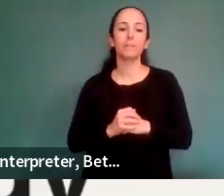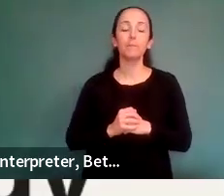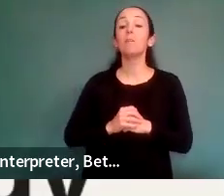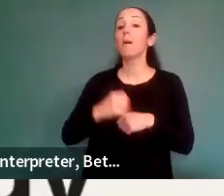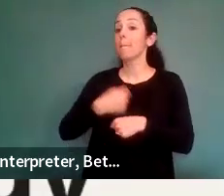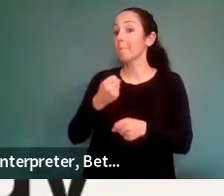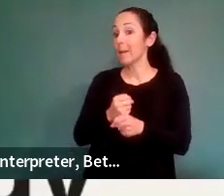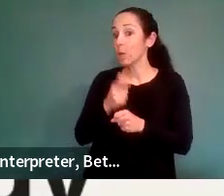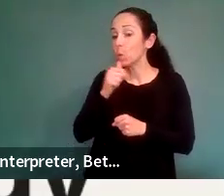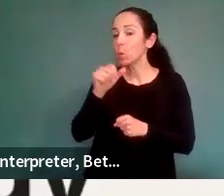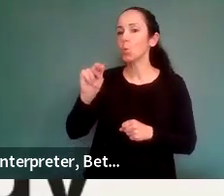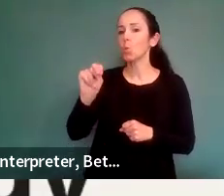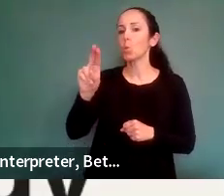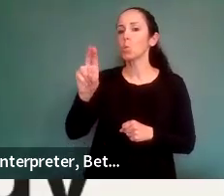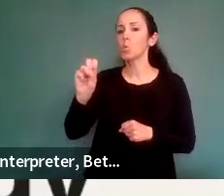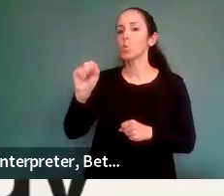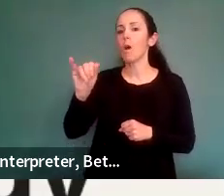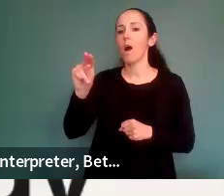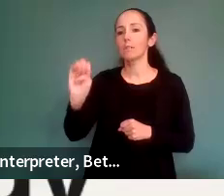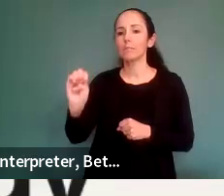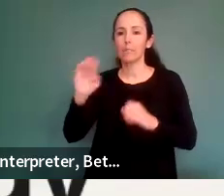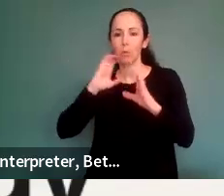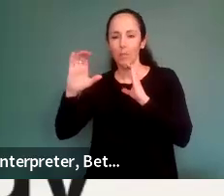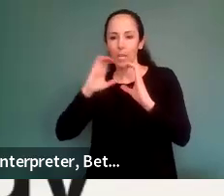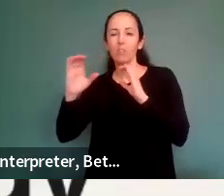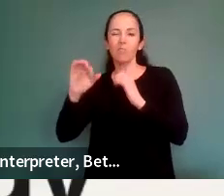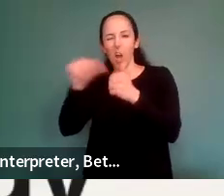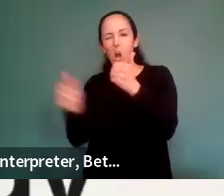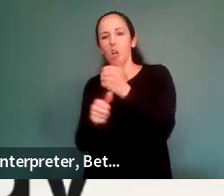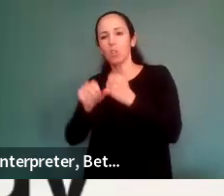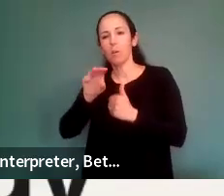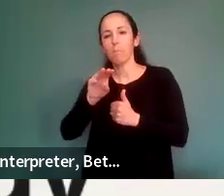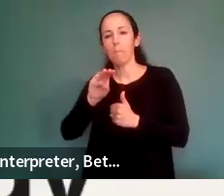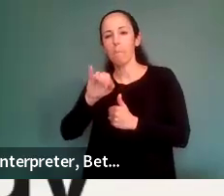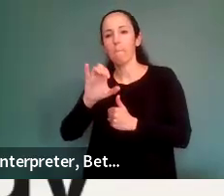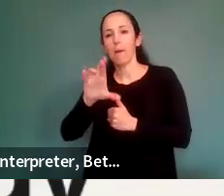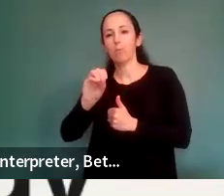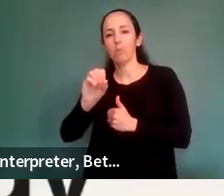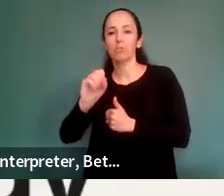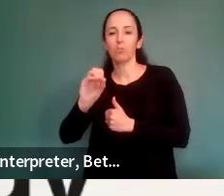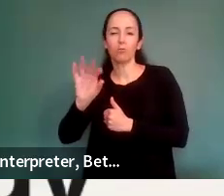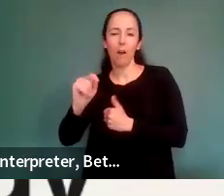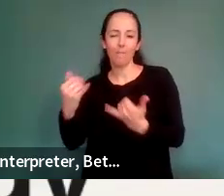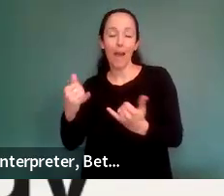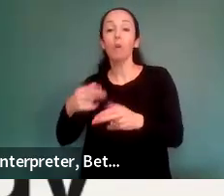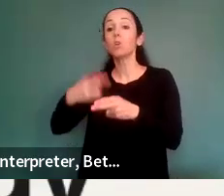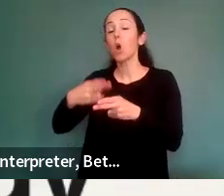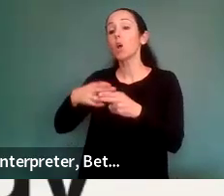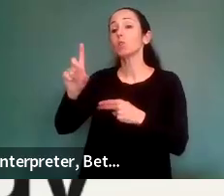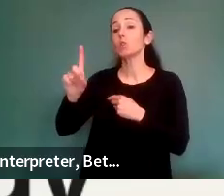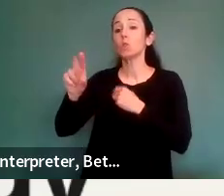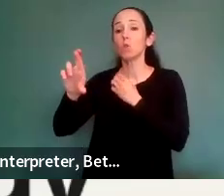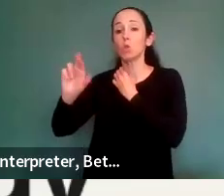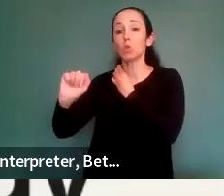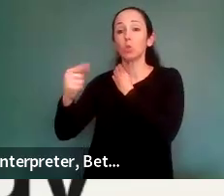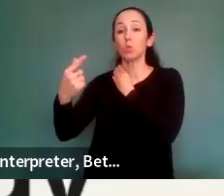Communication that's now part of Microsoft. It's called Dragon Naturally Speaking.